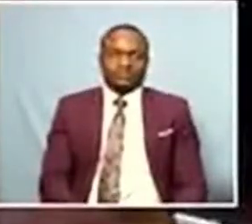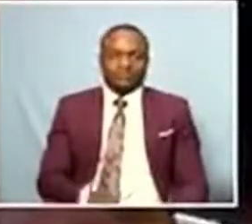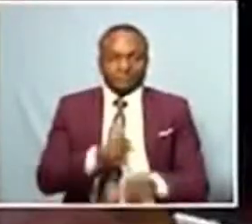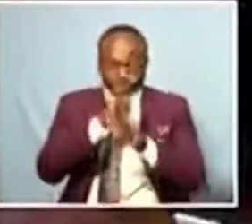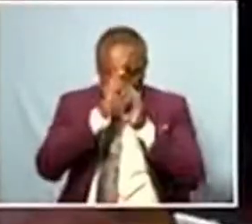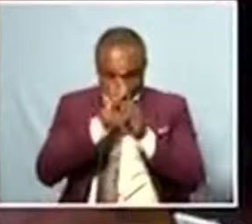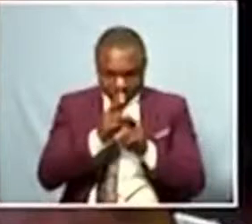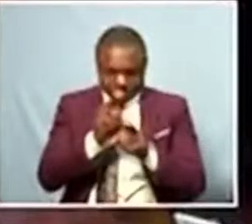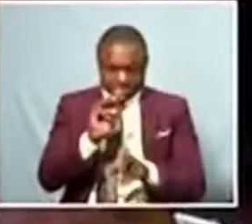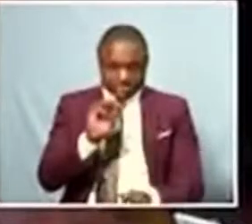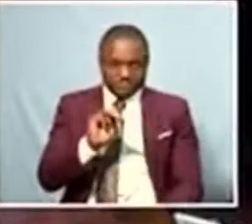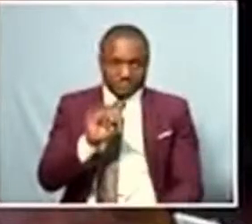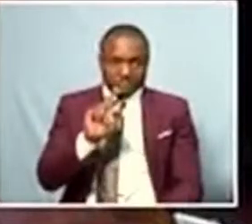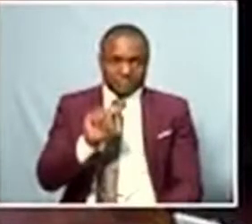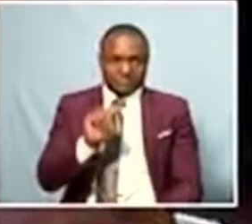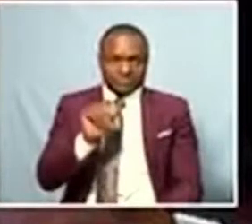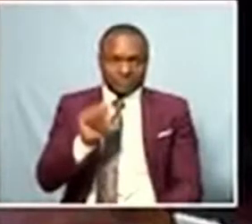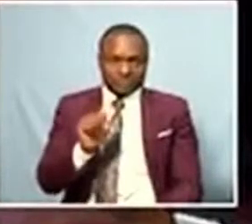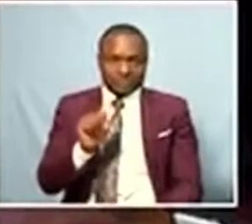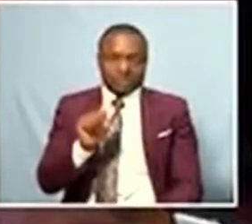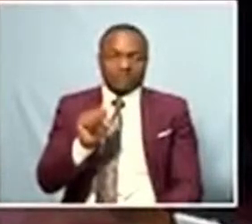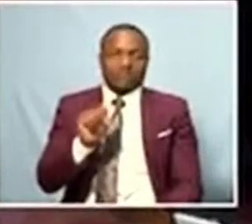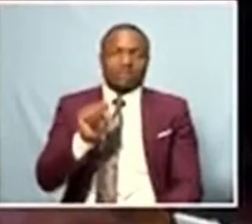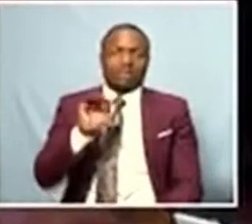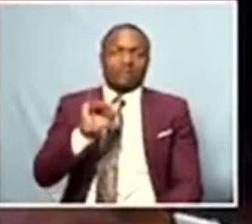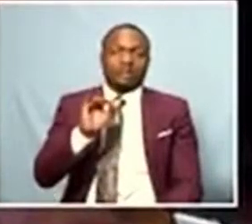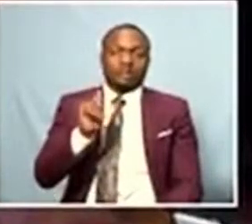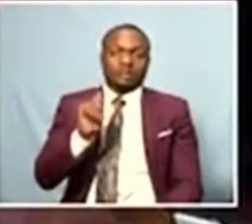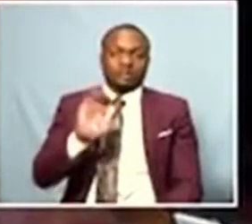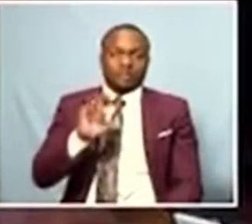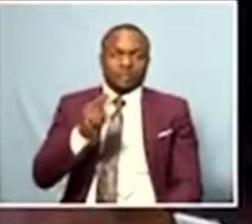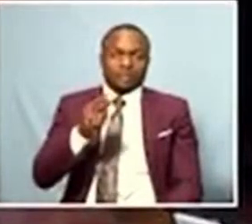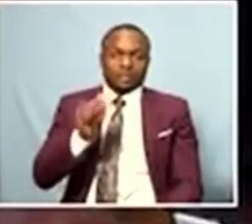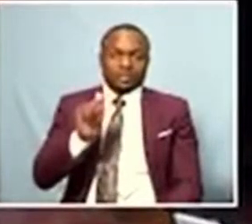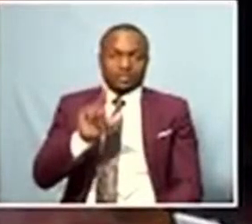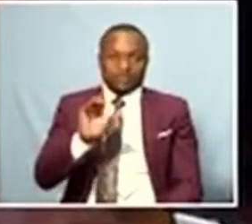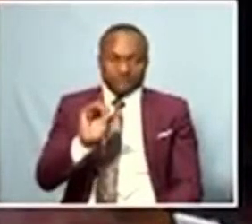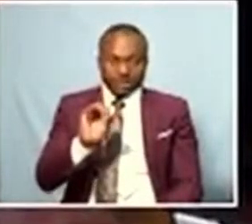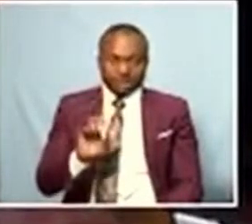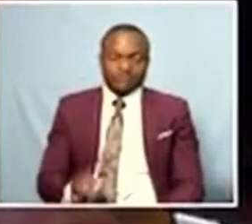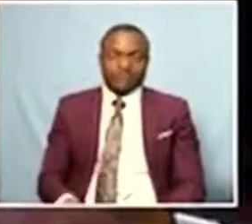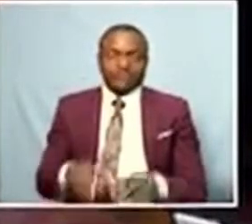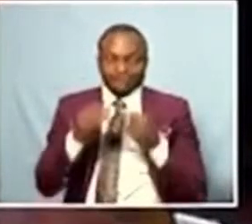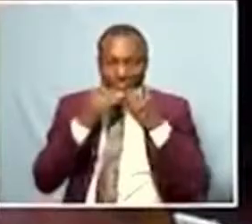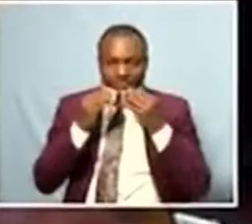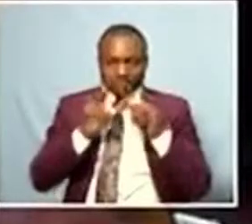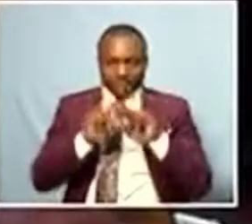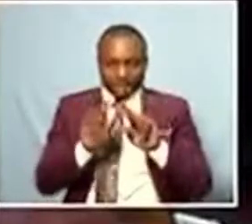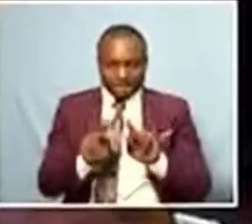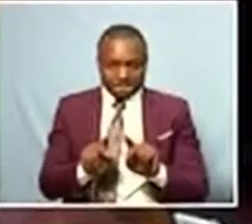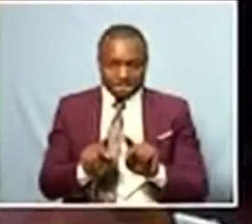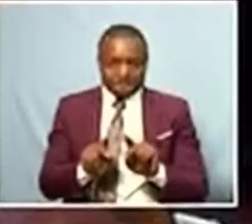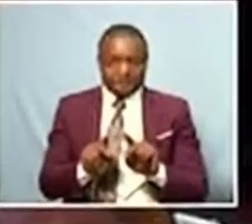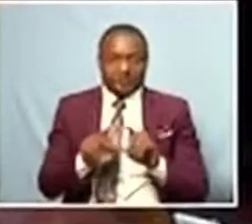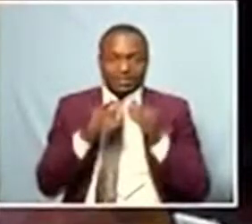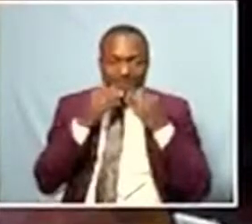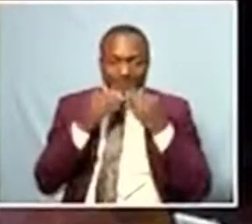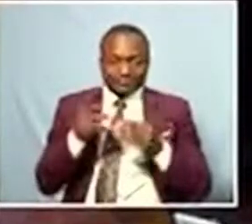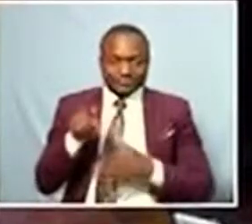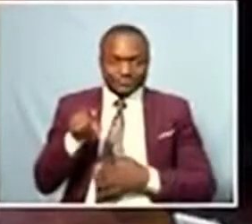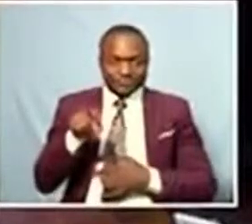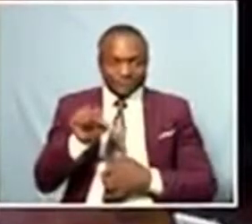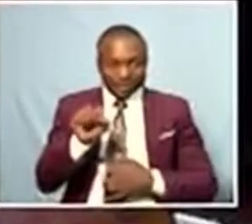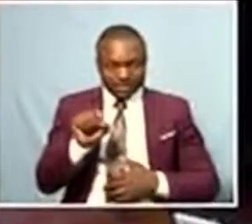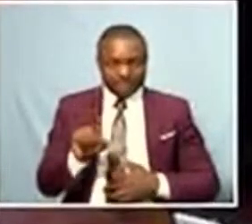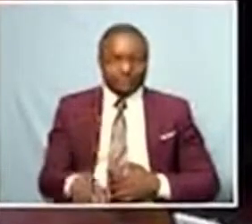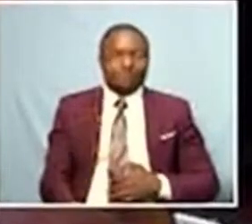Honorable Mutaya Chalo, then we'll hand over to the PS to take the three. Thank you. Thank you very much, Chair. Thank you, PS,